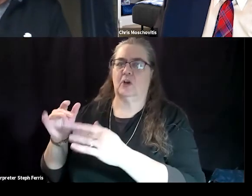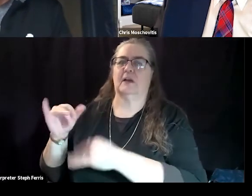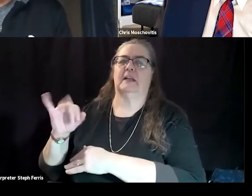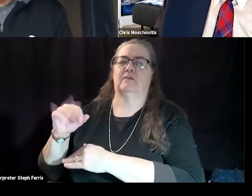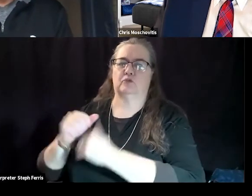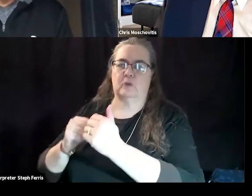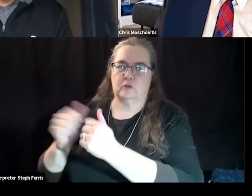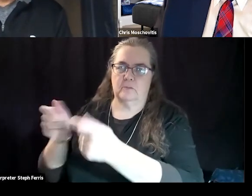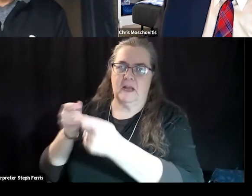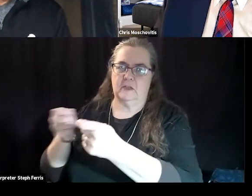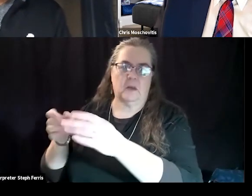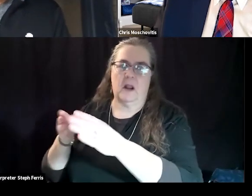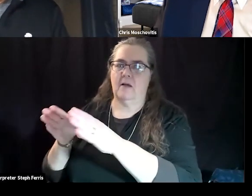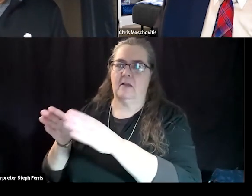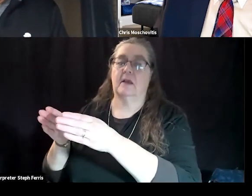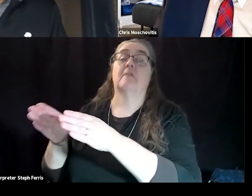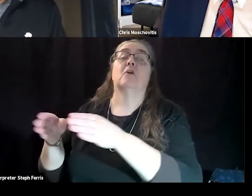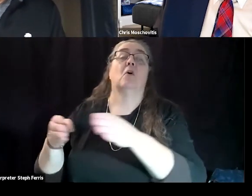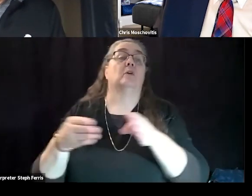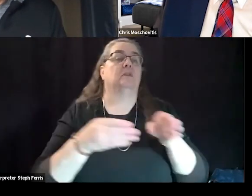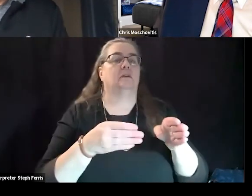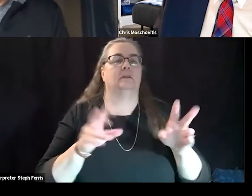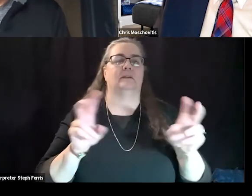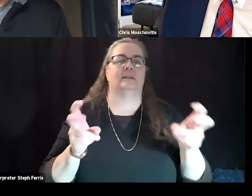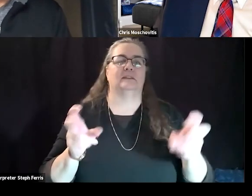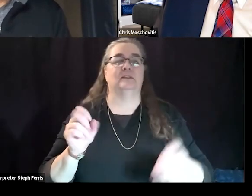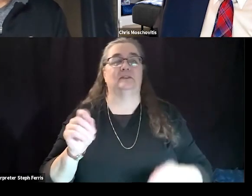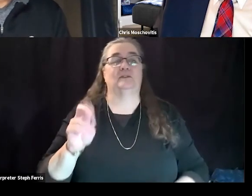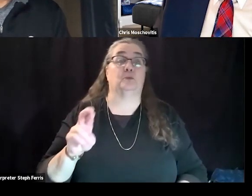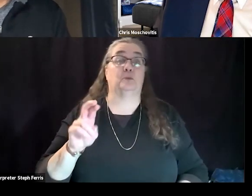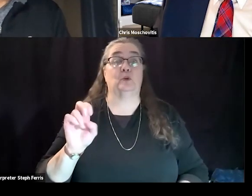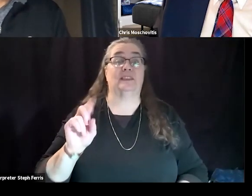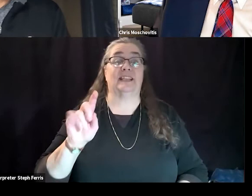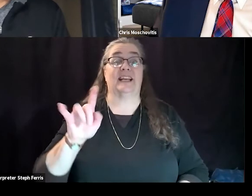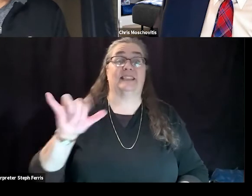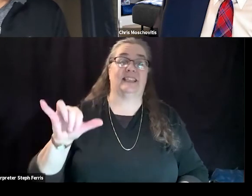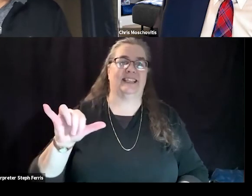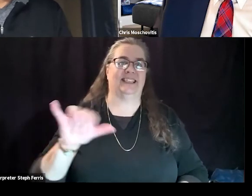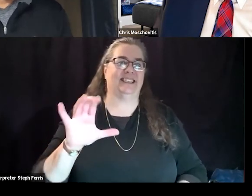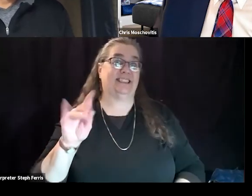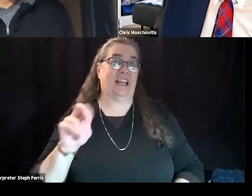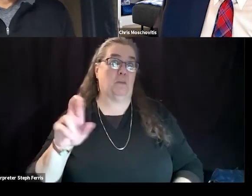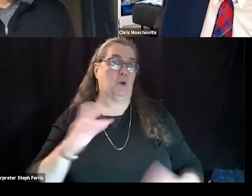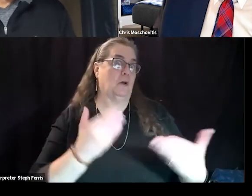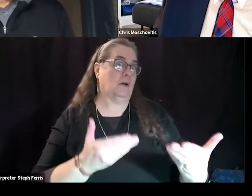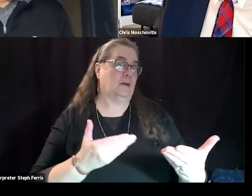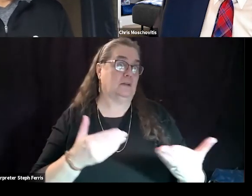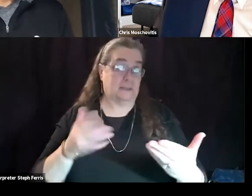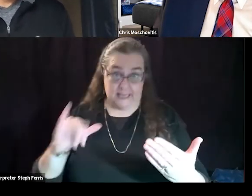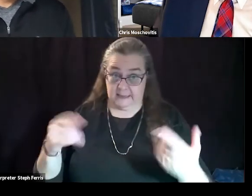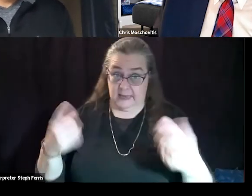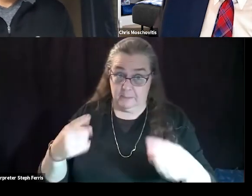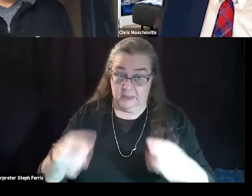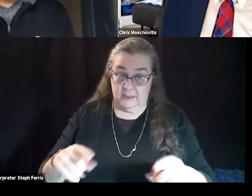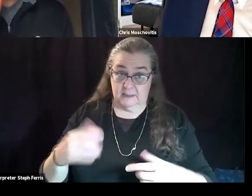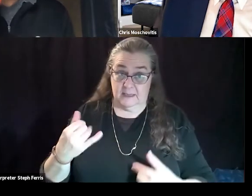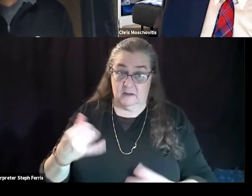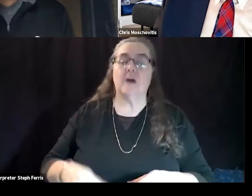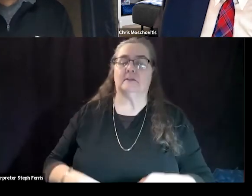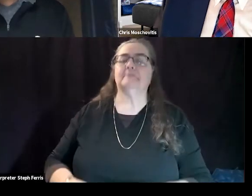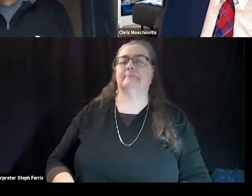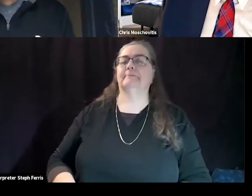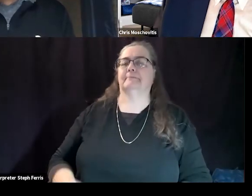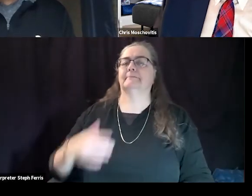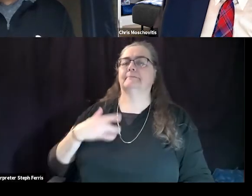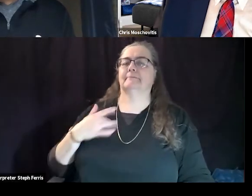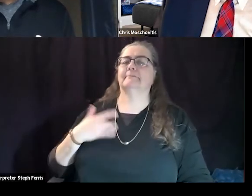the super sexy cyber. Is that a thought? I think that's very plausible. I don't have